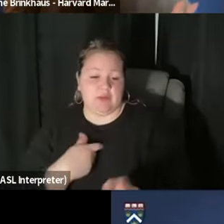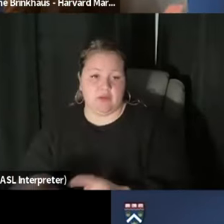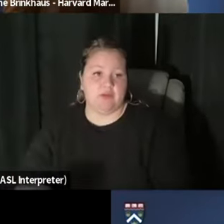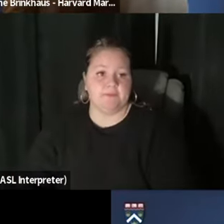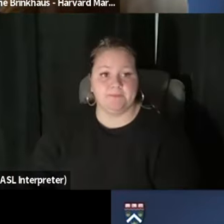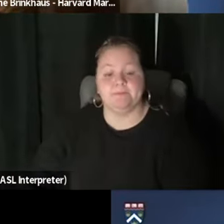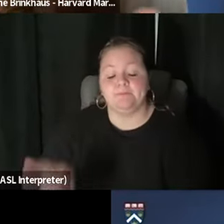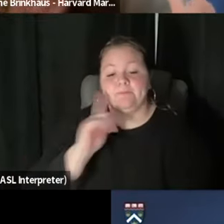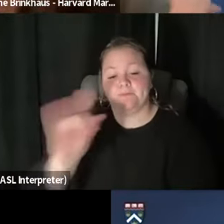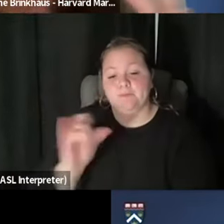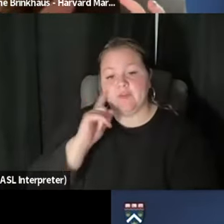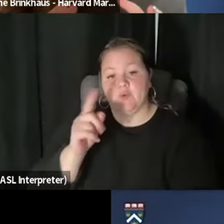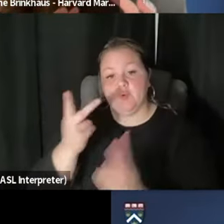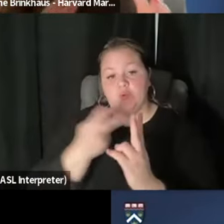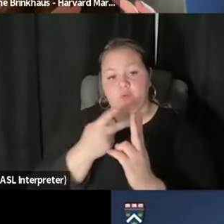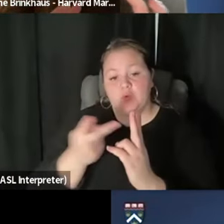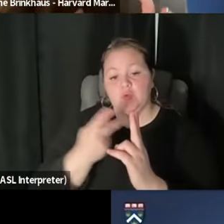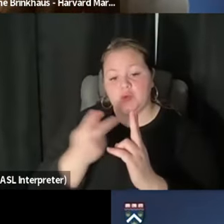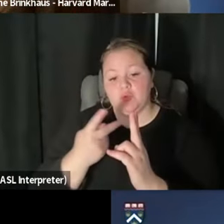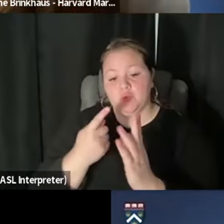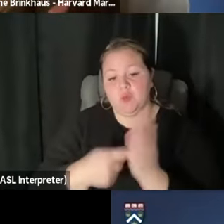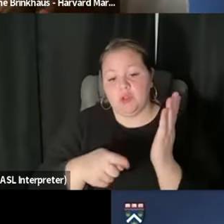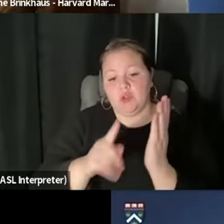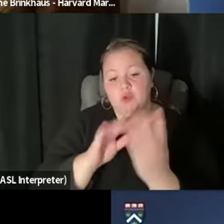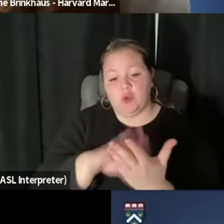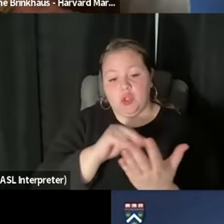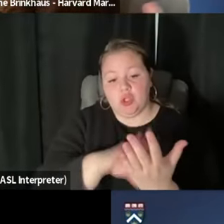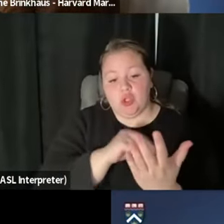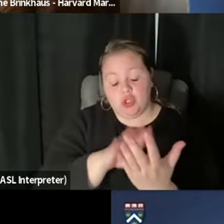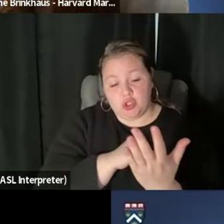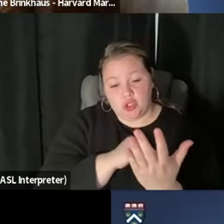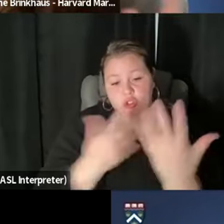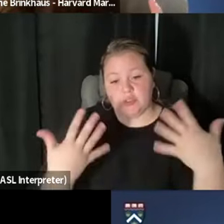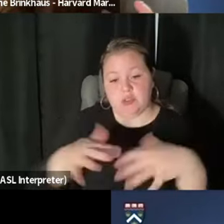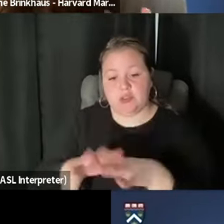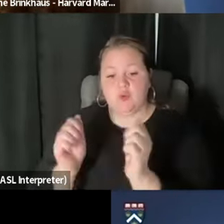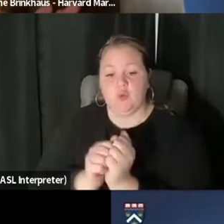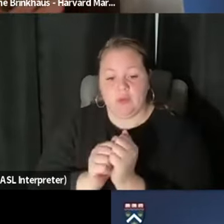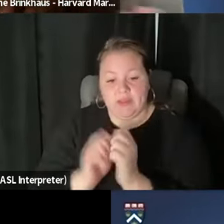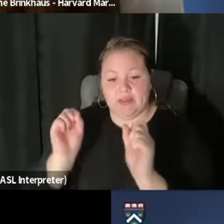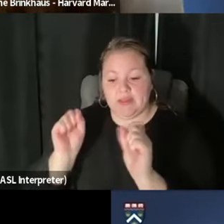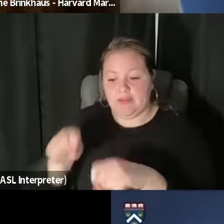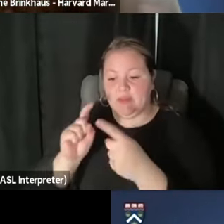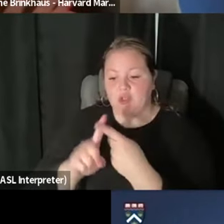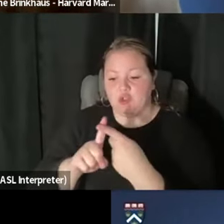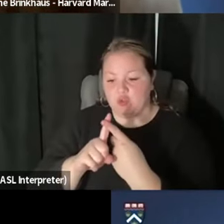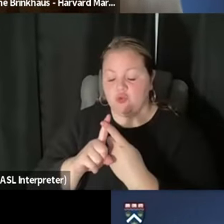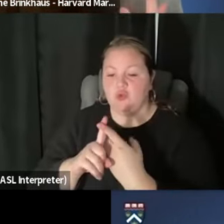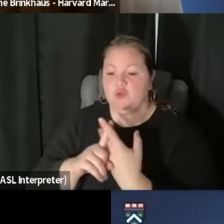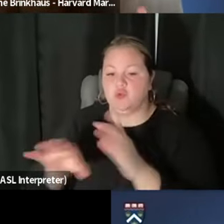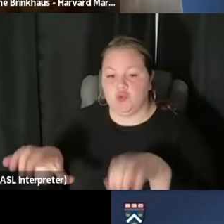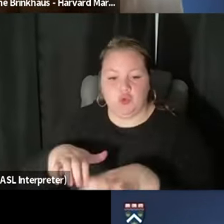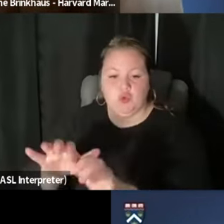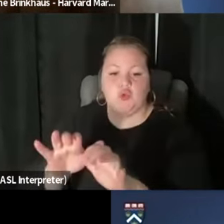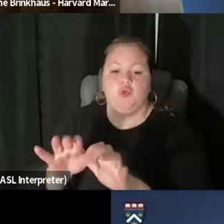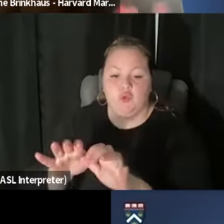like, you know, for you and Vivian, mirroring what you were learning in your courses with the pragmatic ability to implement that in